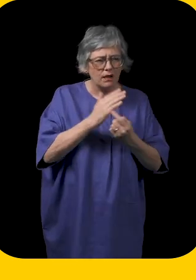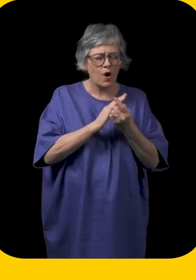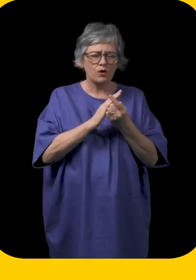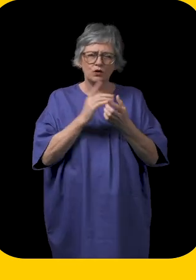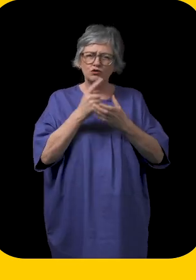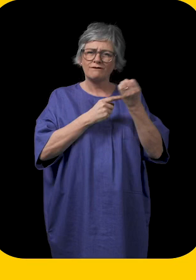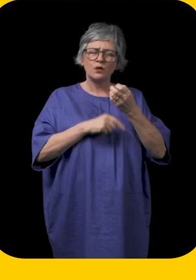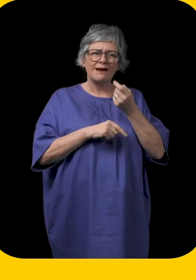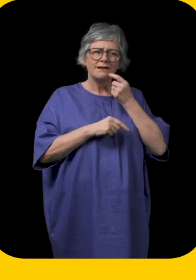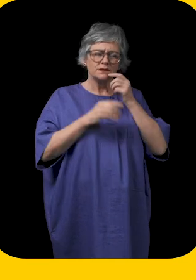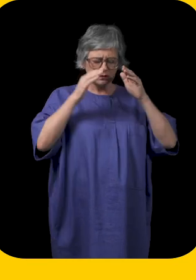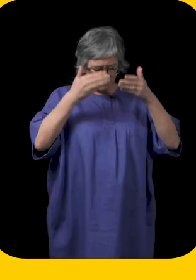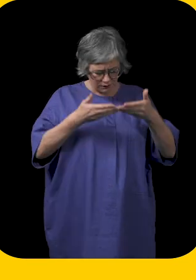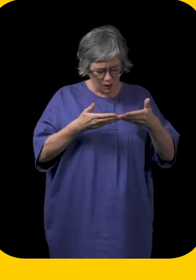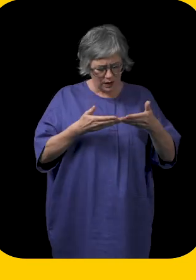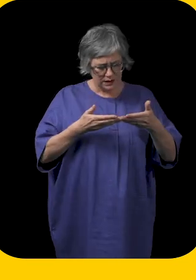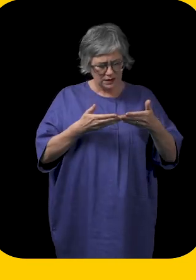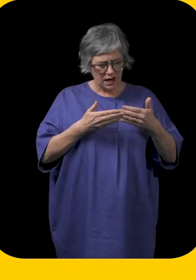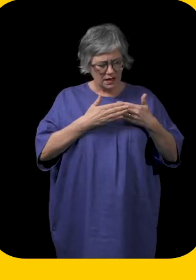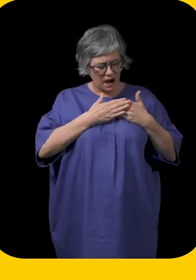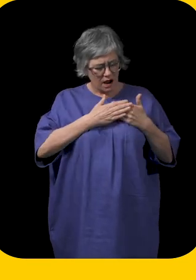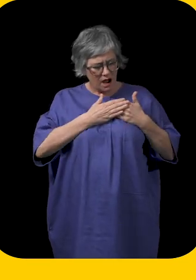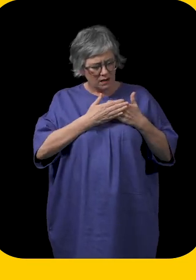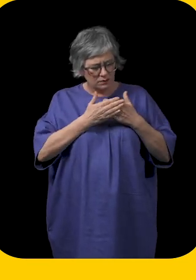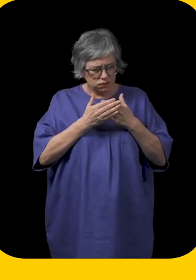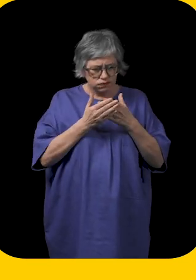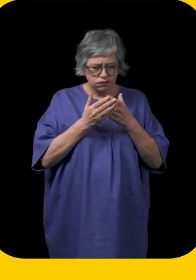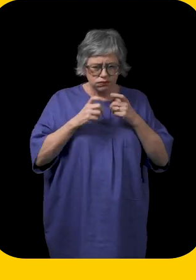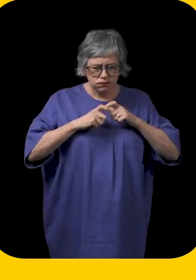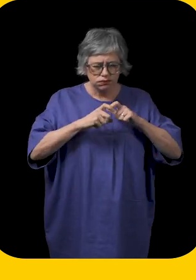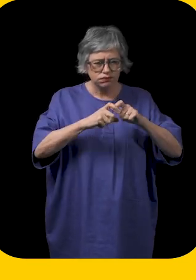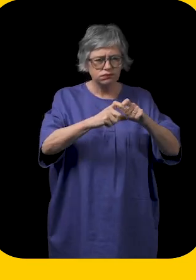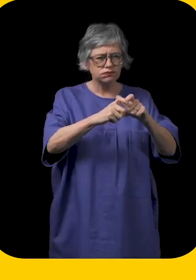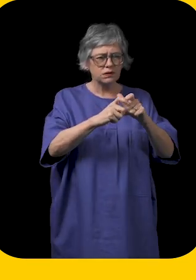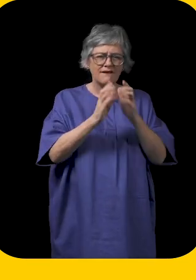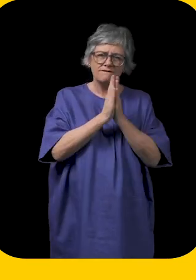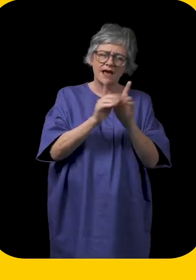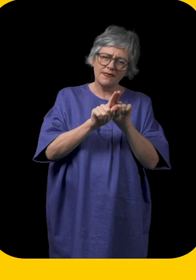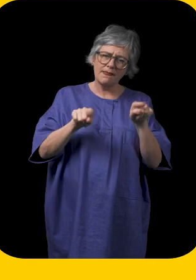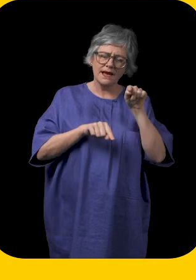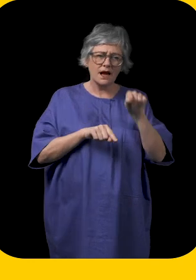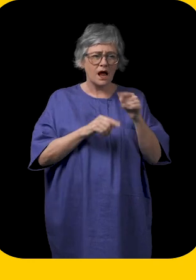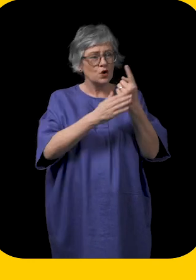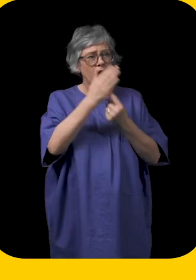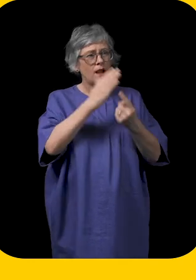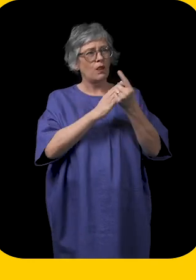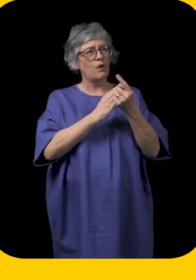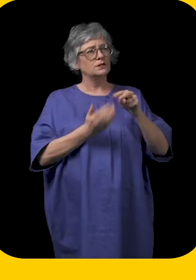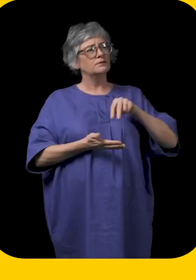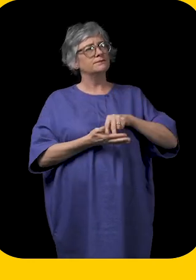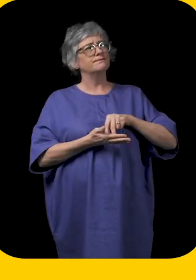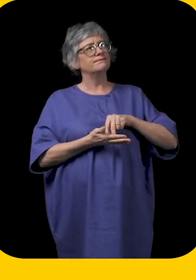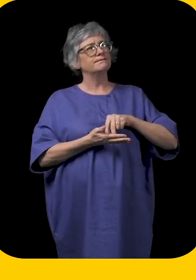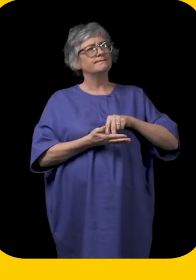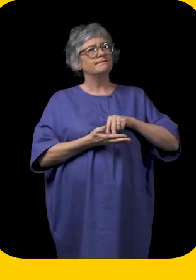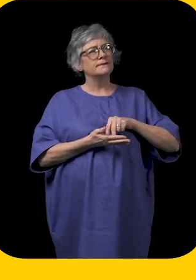it easier to concentrate, her heart held steady by those who had faith like her. Now she stood alone under the high ceiling of